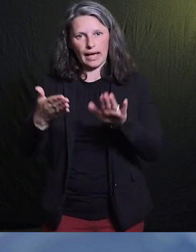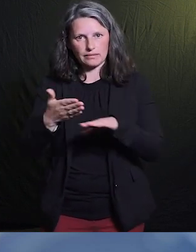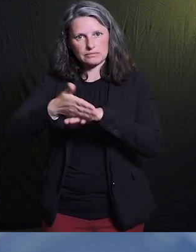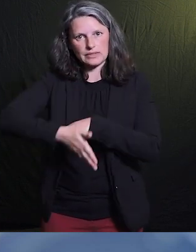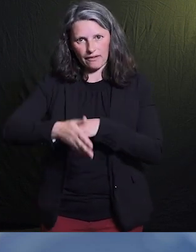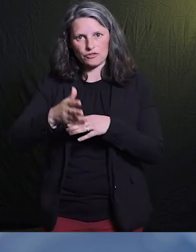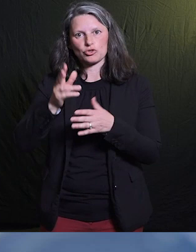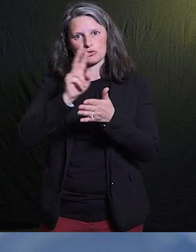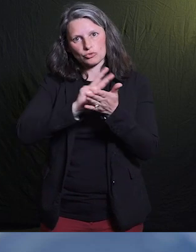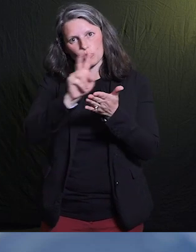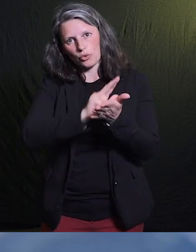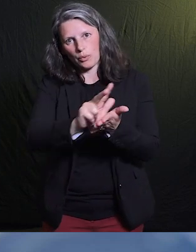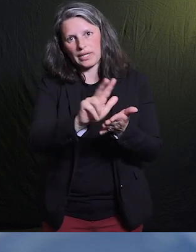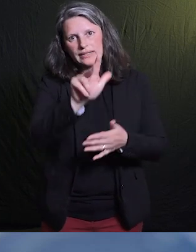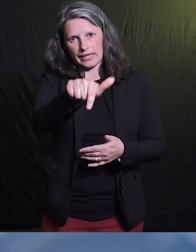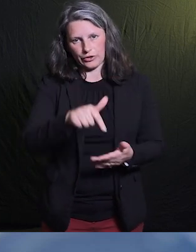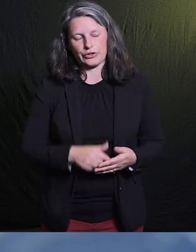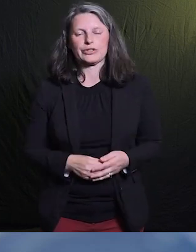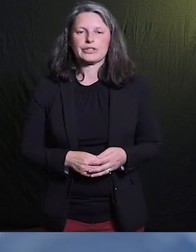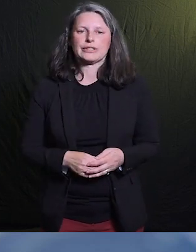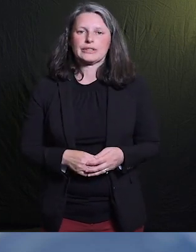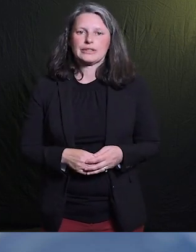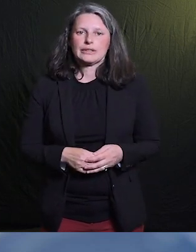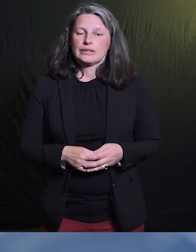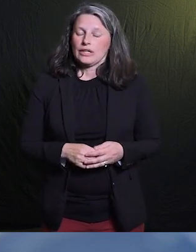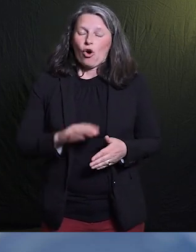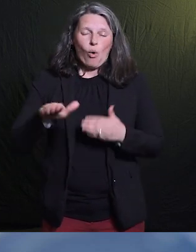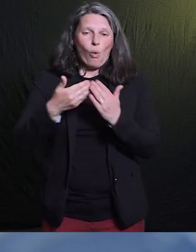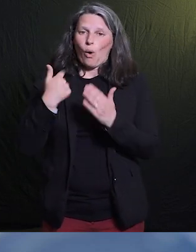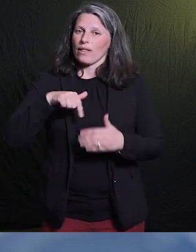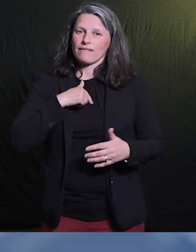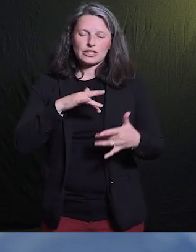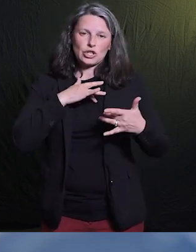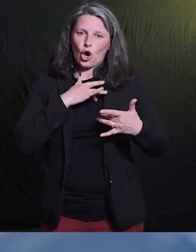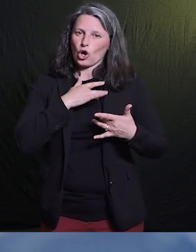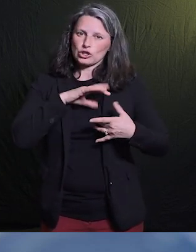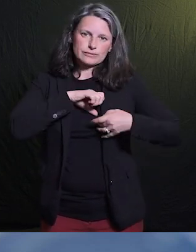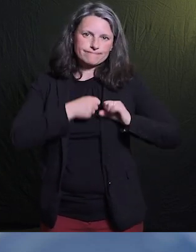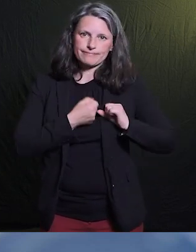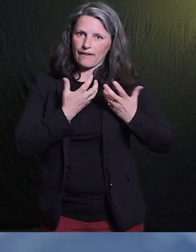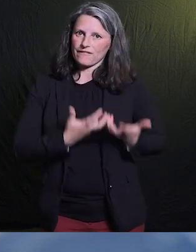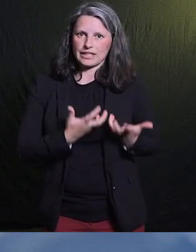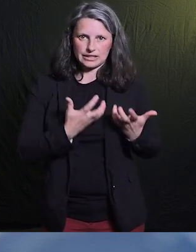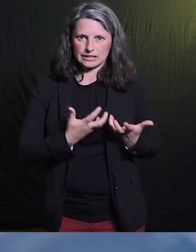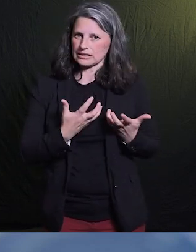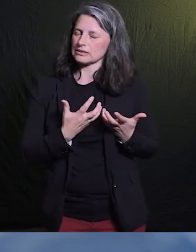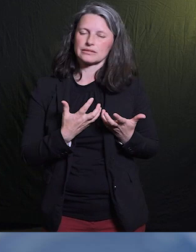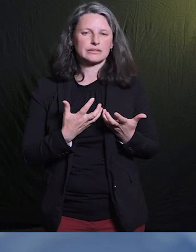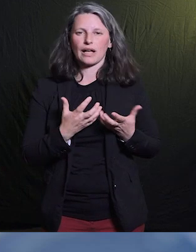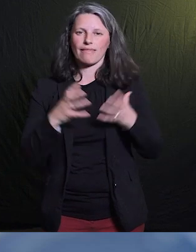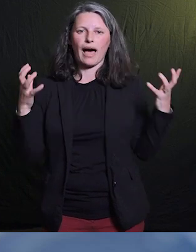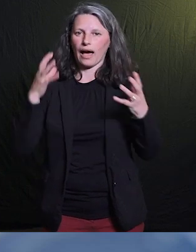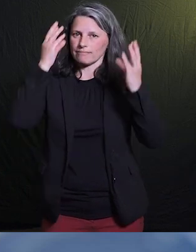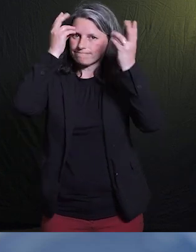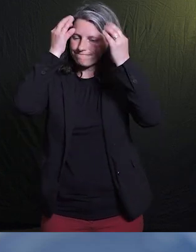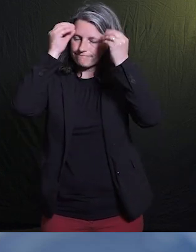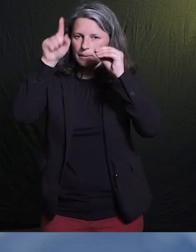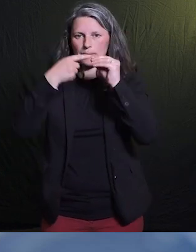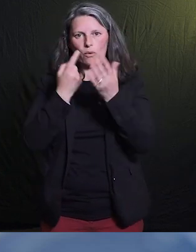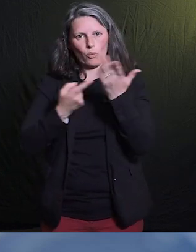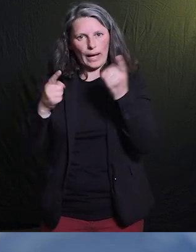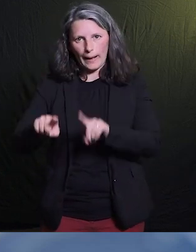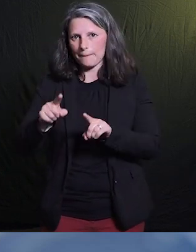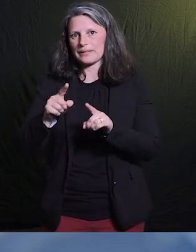cases. We all have heavy hearts, to be honest, today, and a lot on our minds as we think about what happened